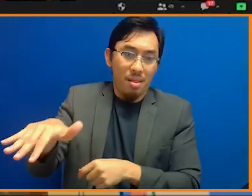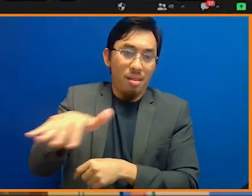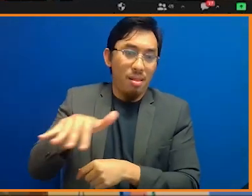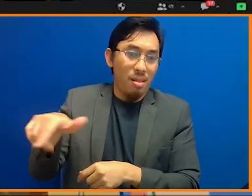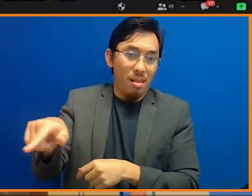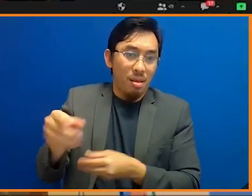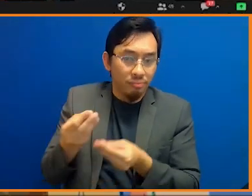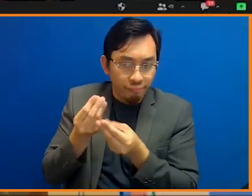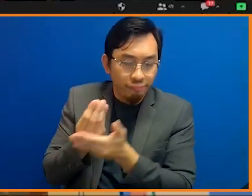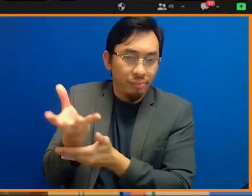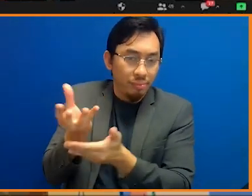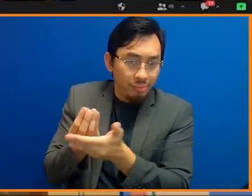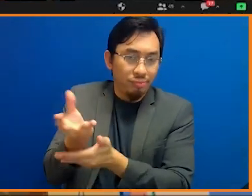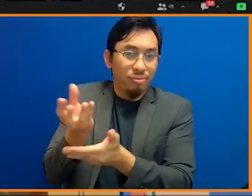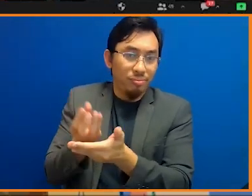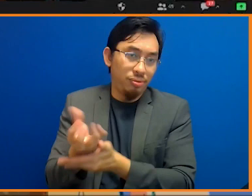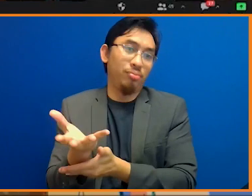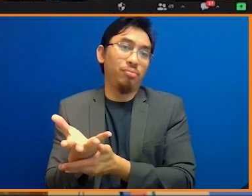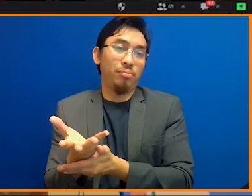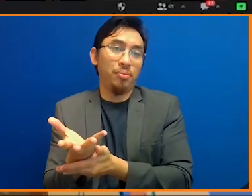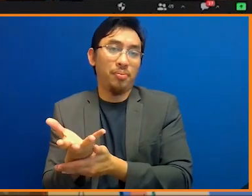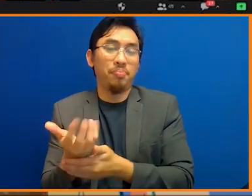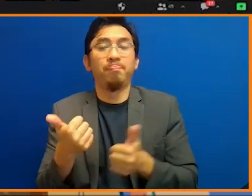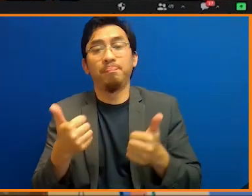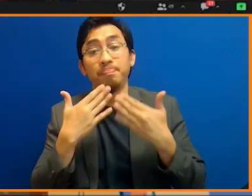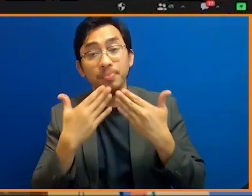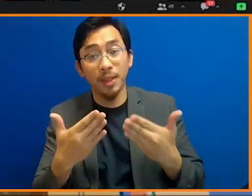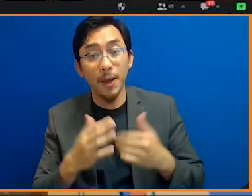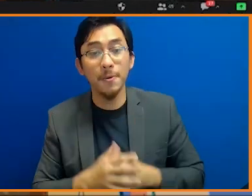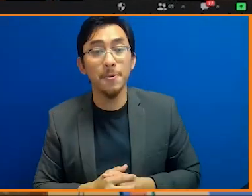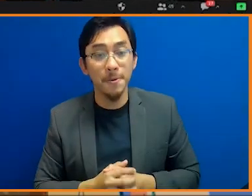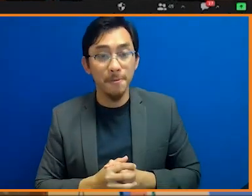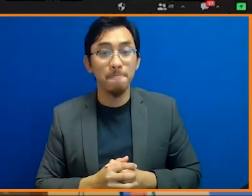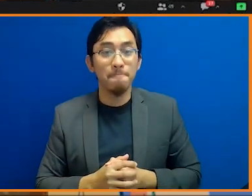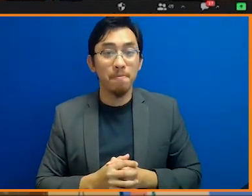more local people. Thank you.